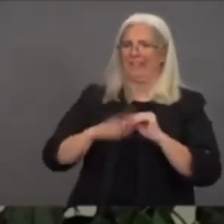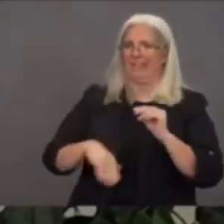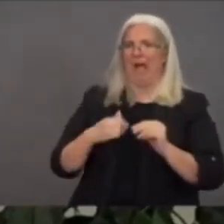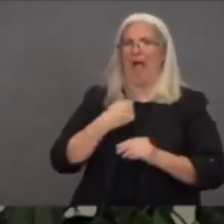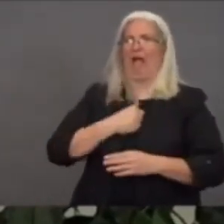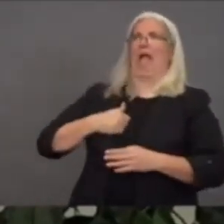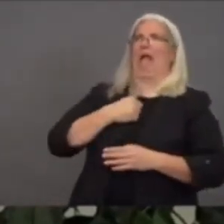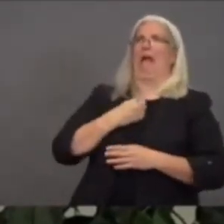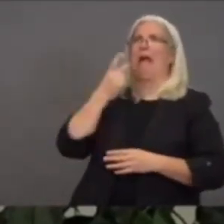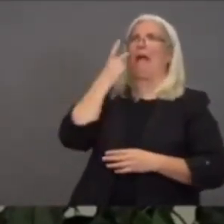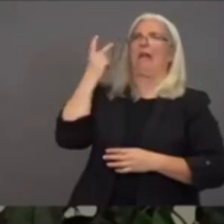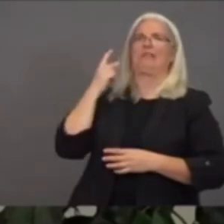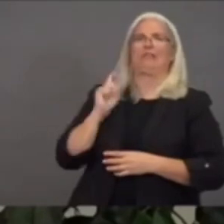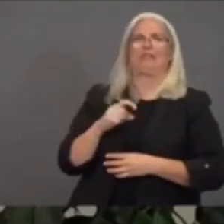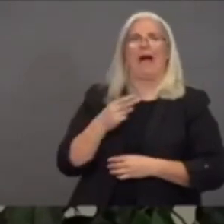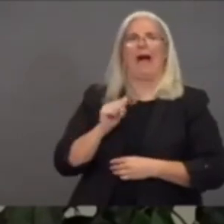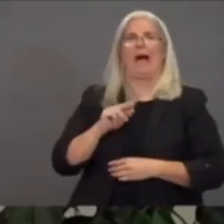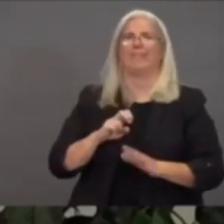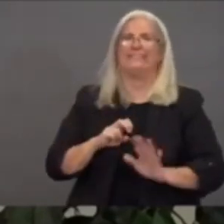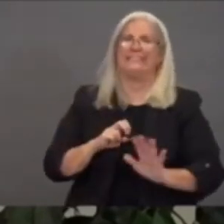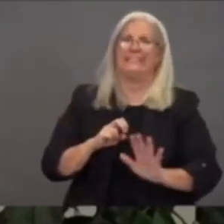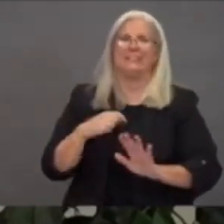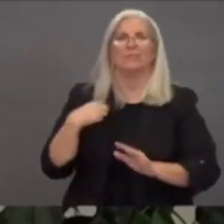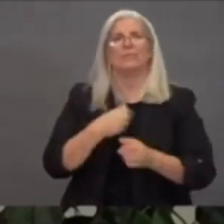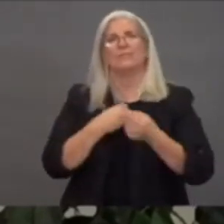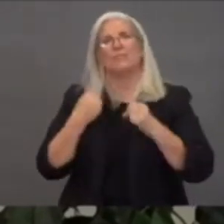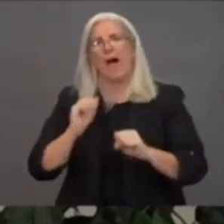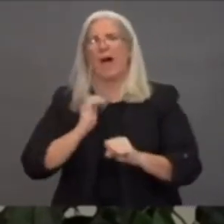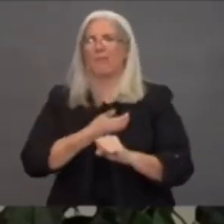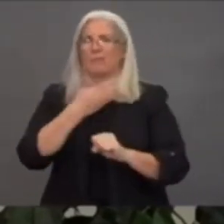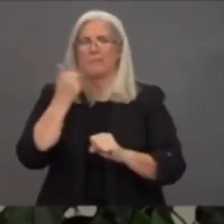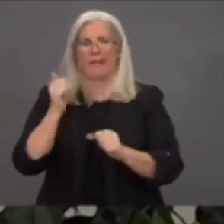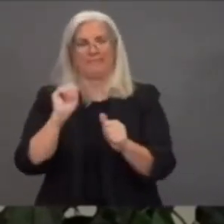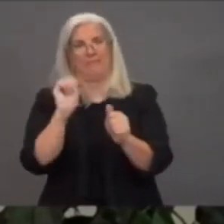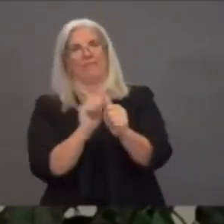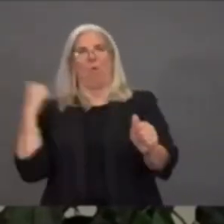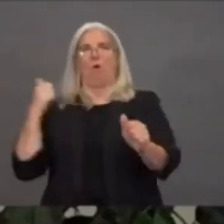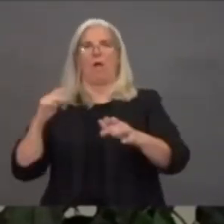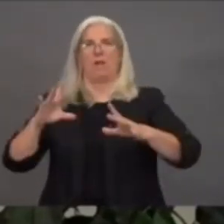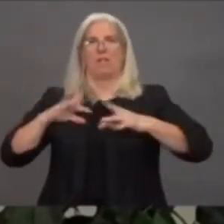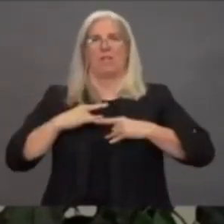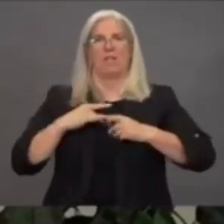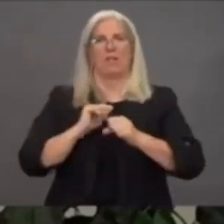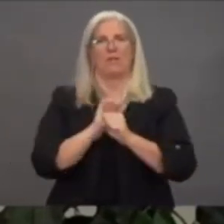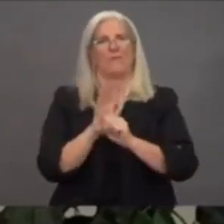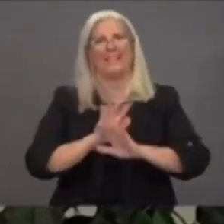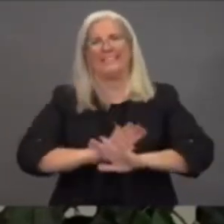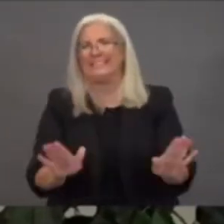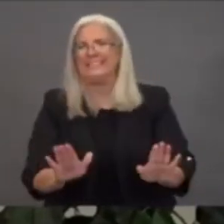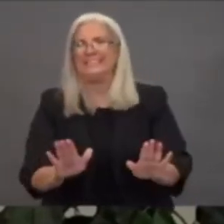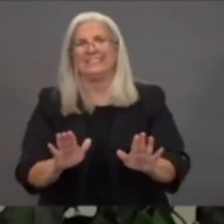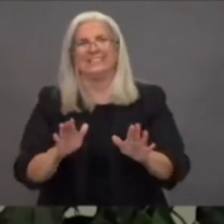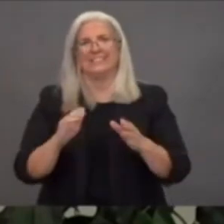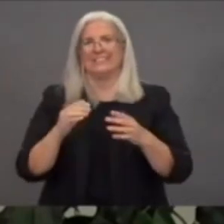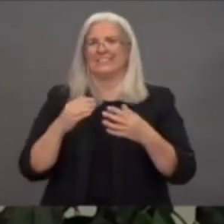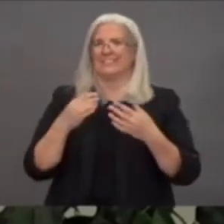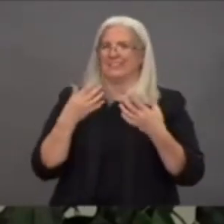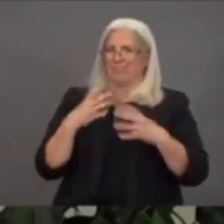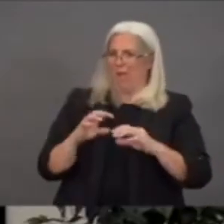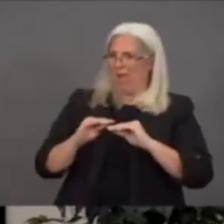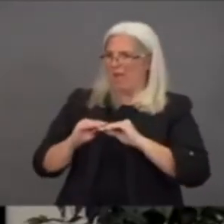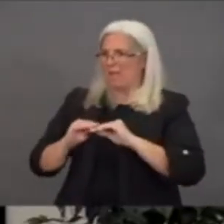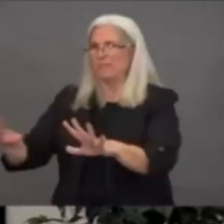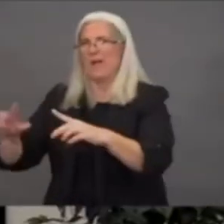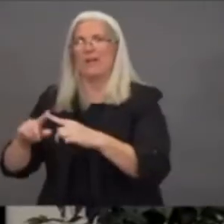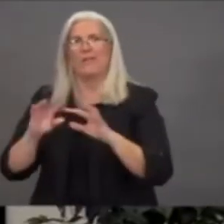sorry. You know, we want to do our best to avoid getting the virus and avoid passing it on to our friends and loved ones and coworkers. Thank you,